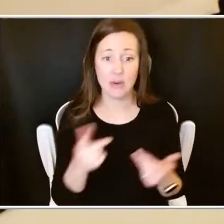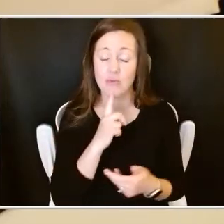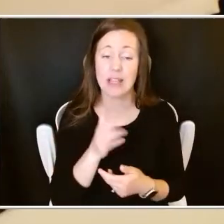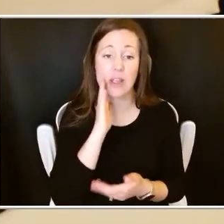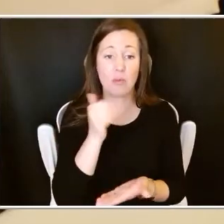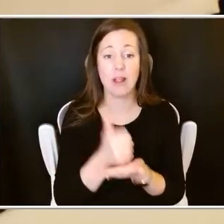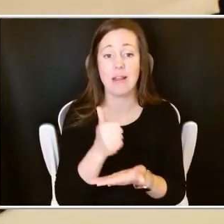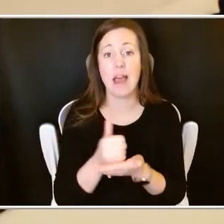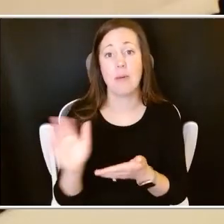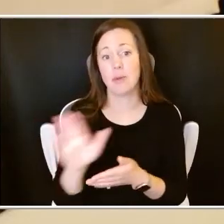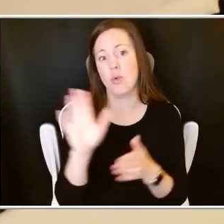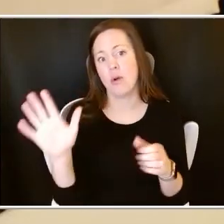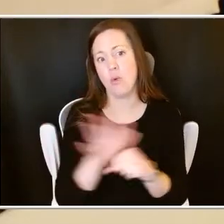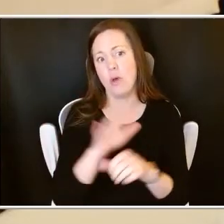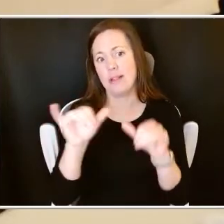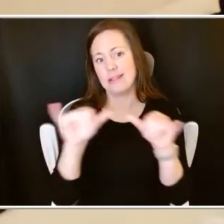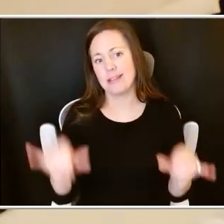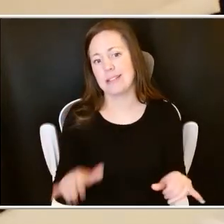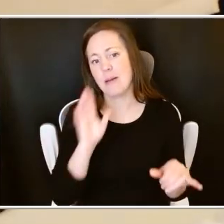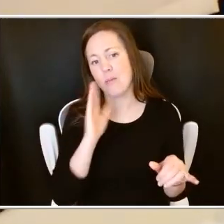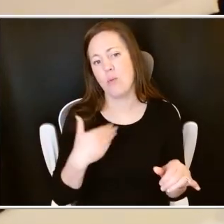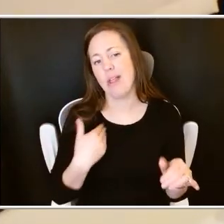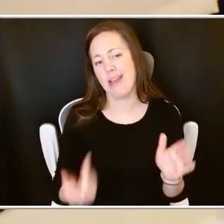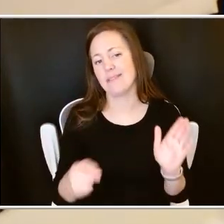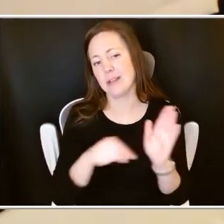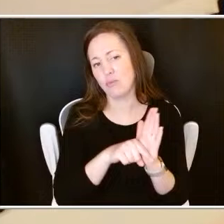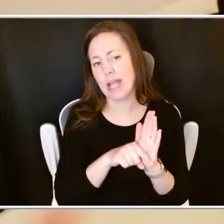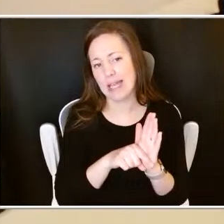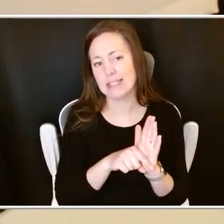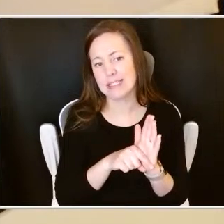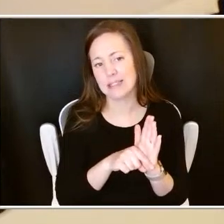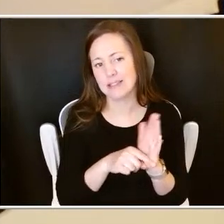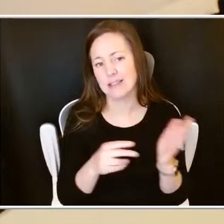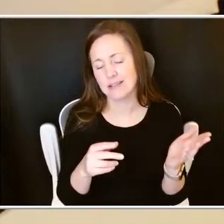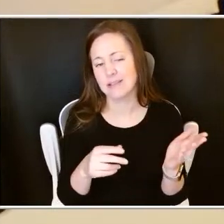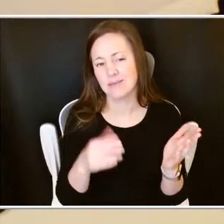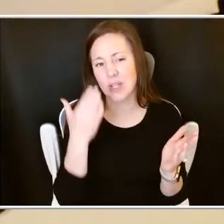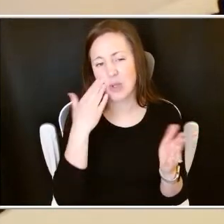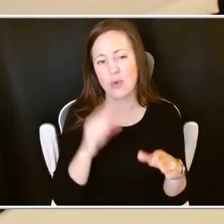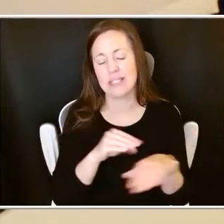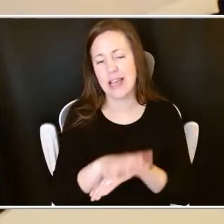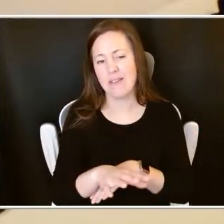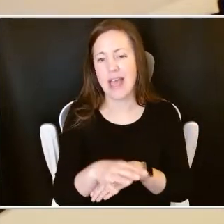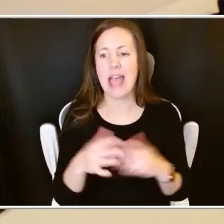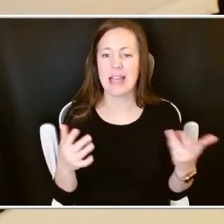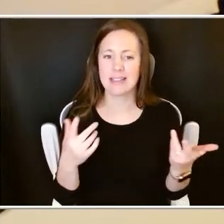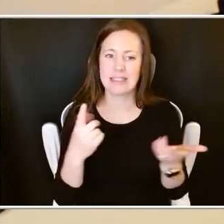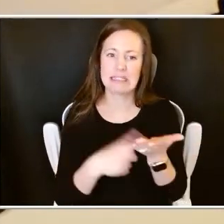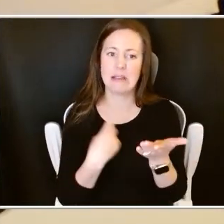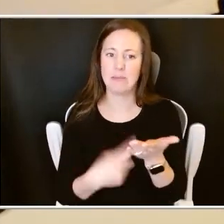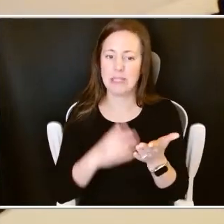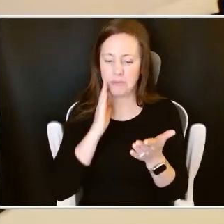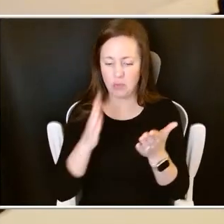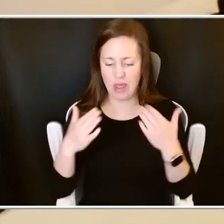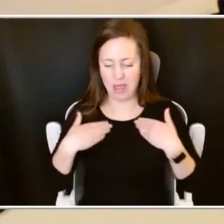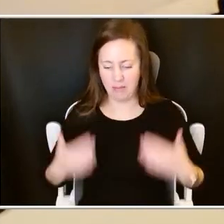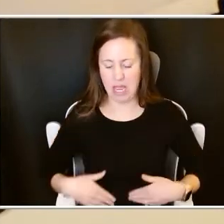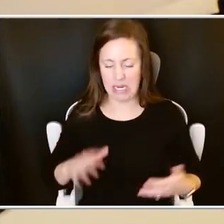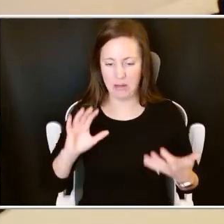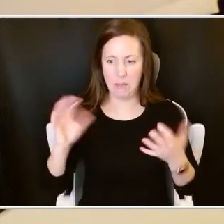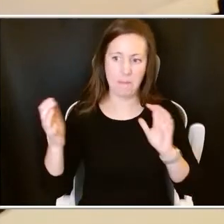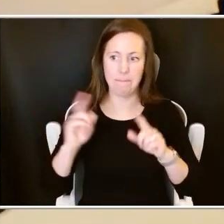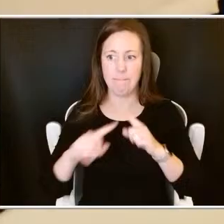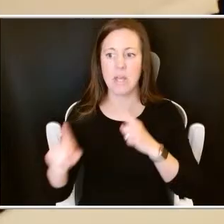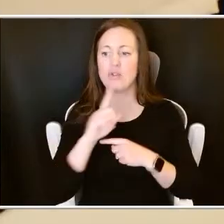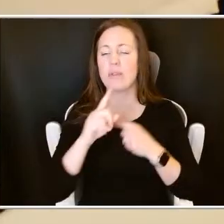cancer. Now, it does have downsides and side effects where the immune system may go a little haywire, but it's very